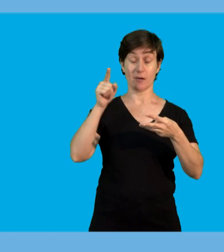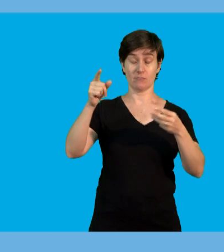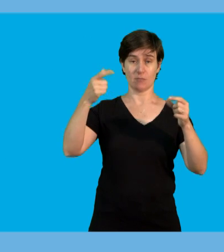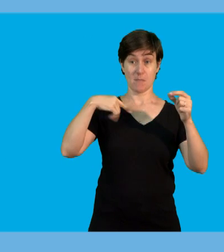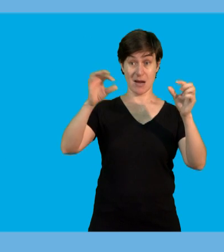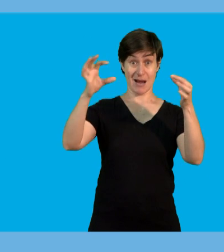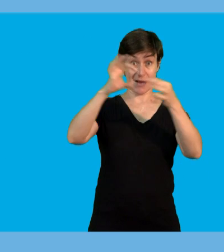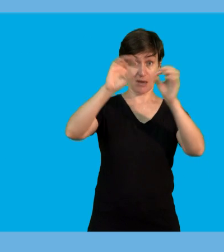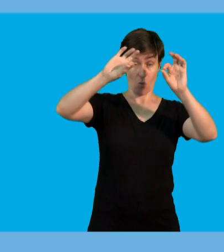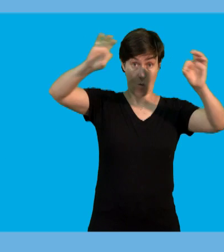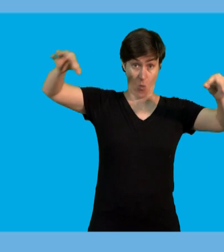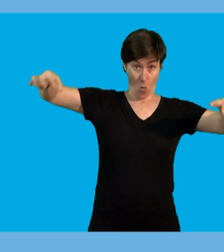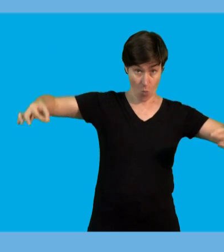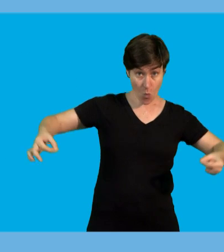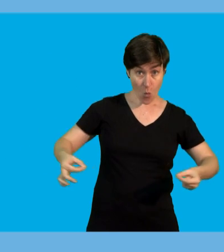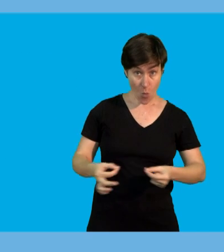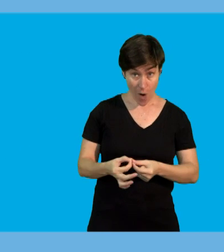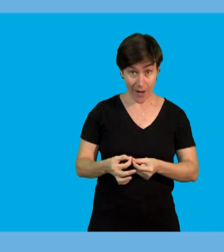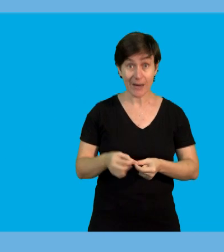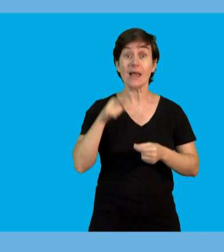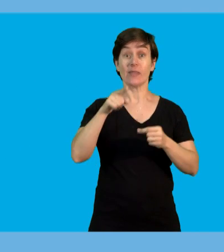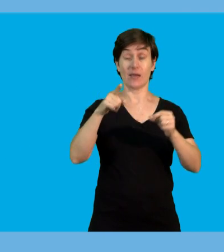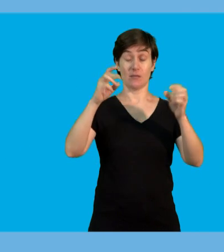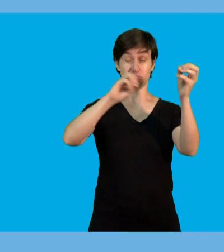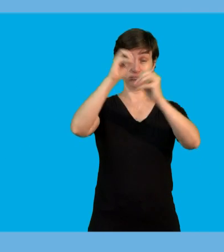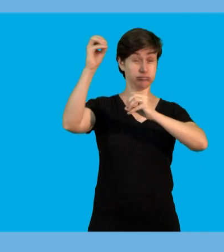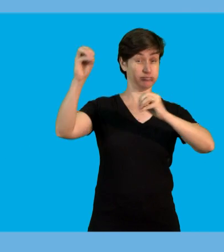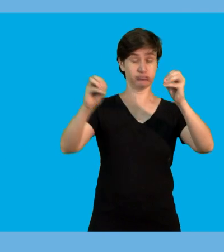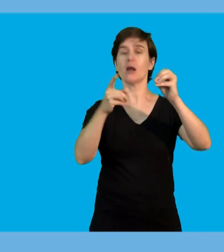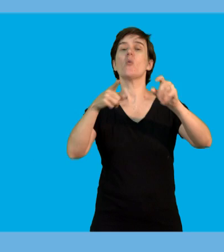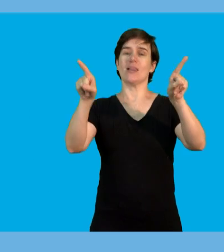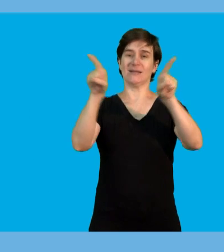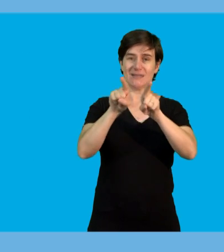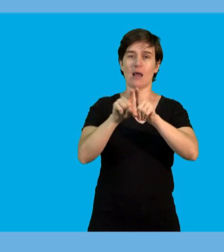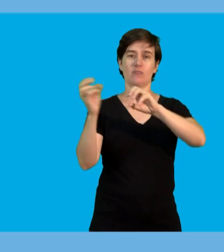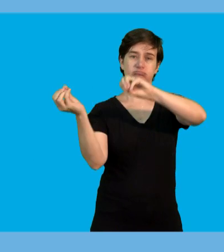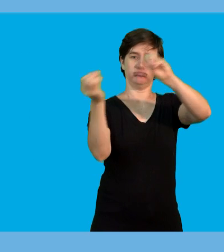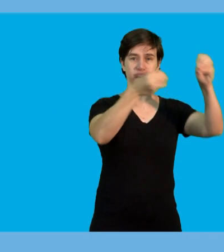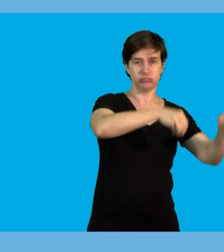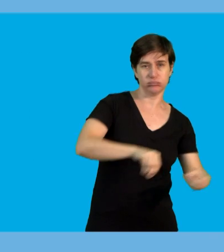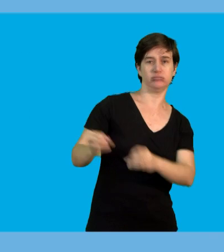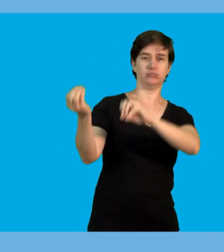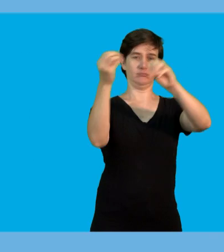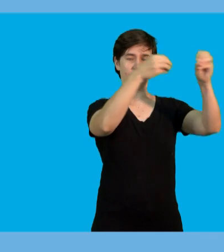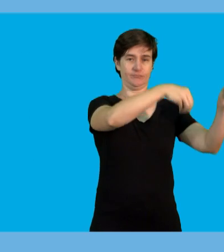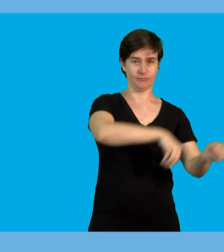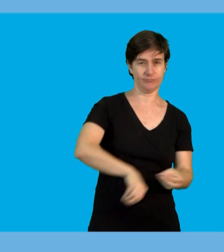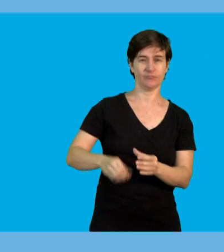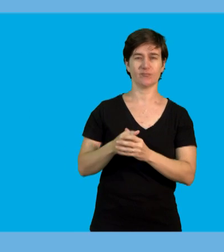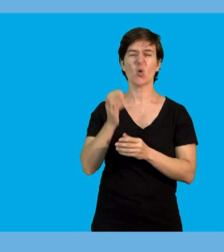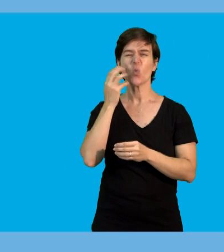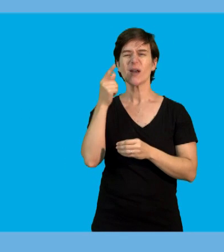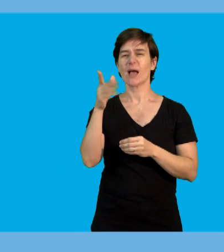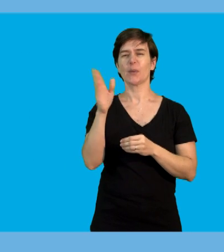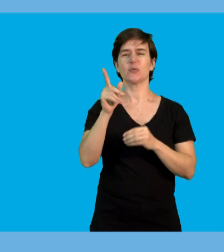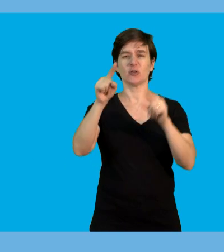electrons will start moving in the same general direction at the same time. So initially, when the circuit was opened, or rather when there was